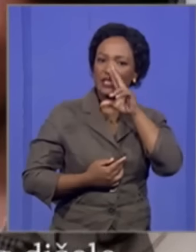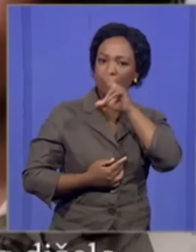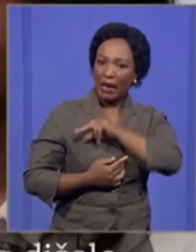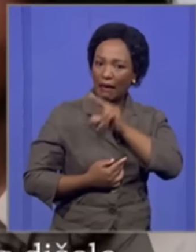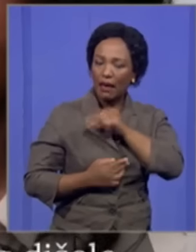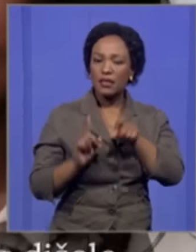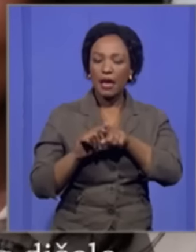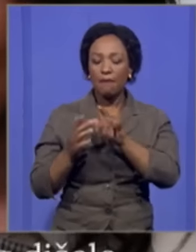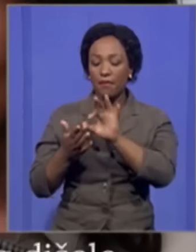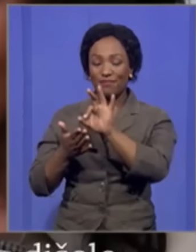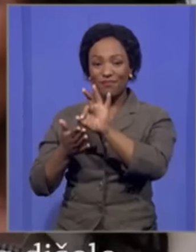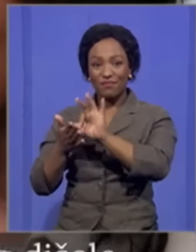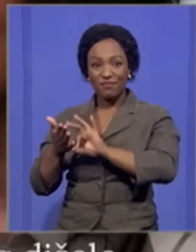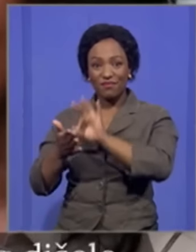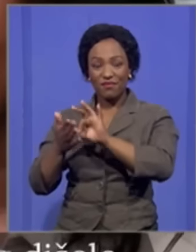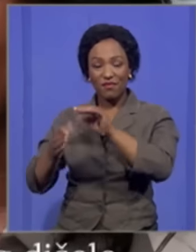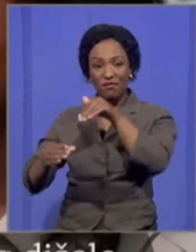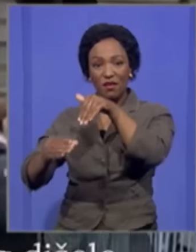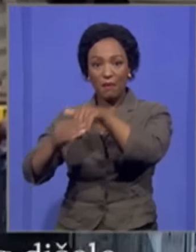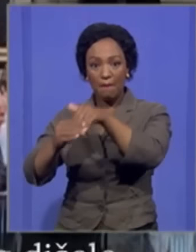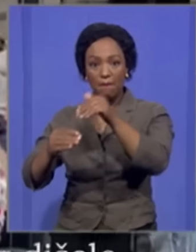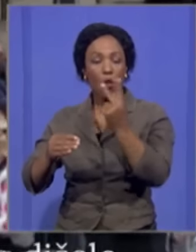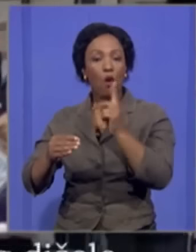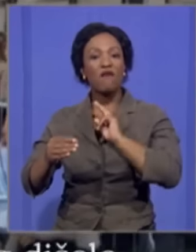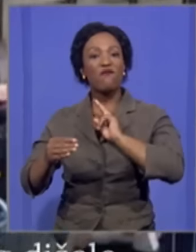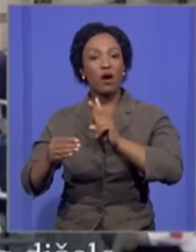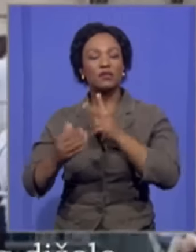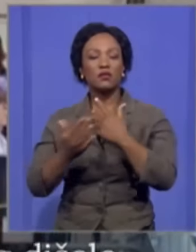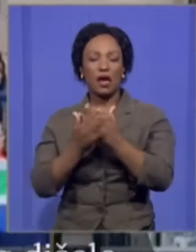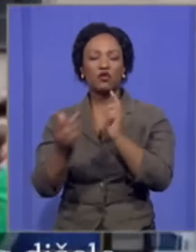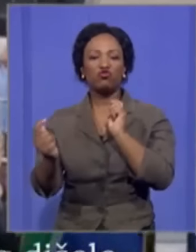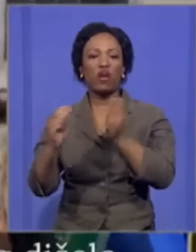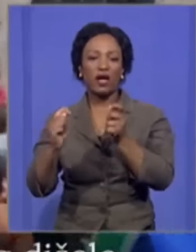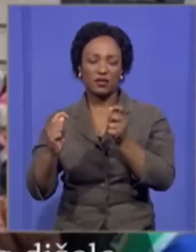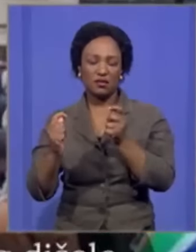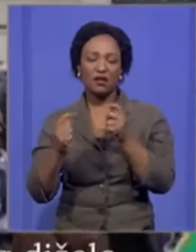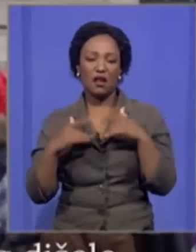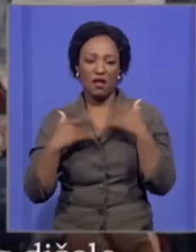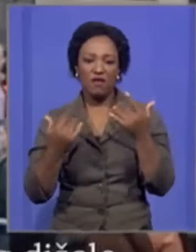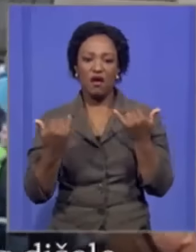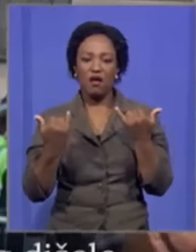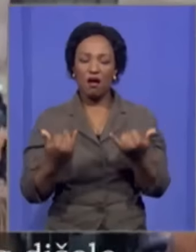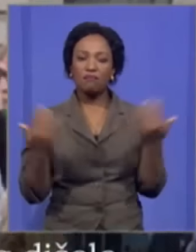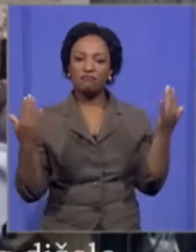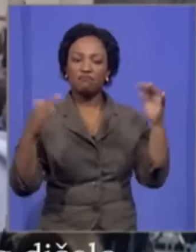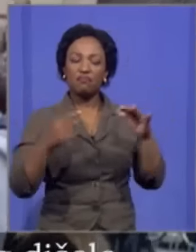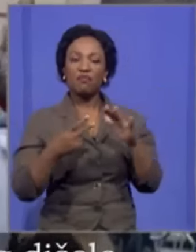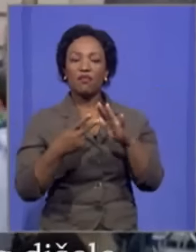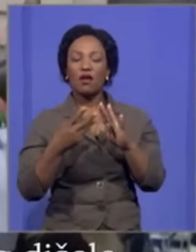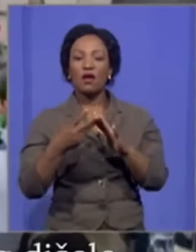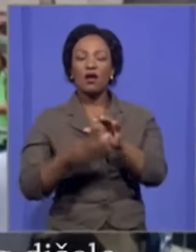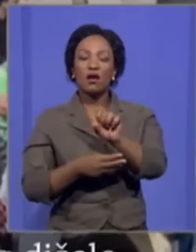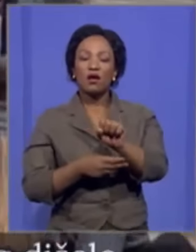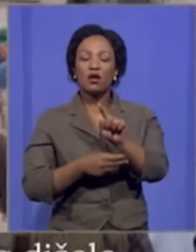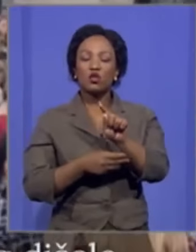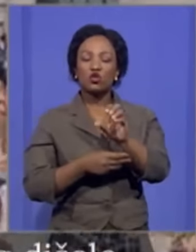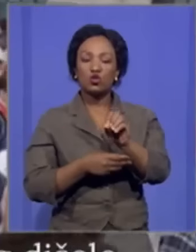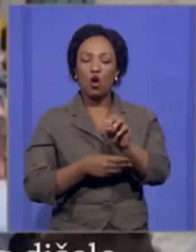is like one voice can change a lot, I think. Go sa le bjalo ka Stockholm le Sweden go ngwadišitšwe bakgethi